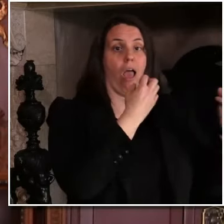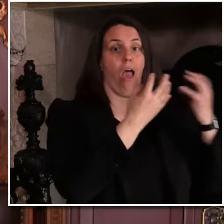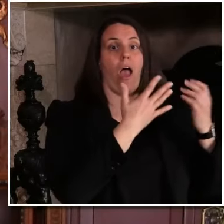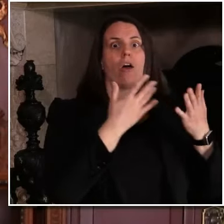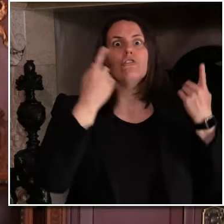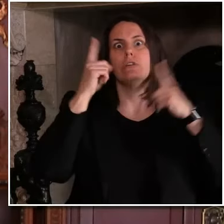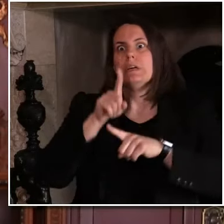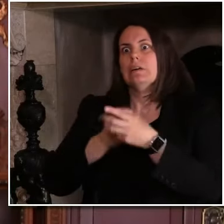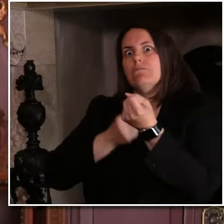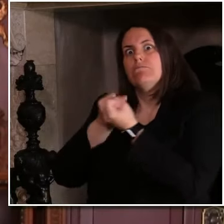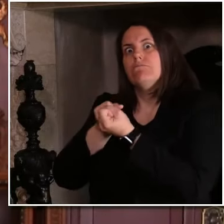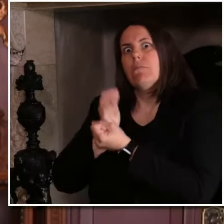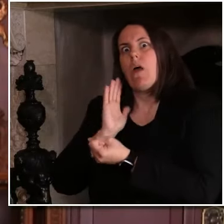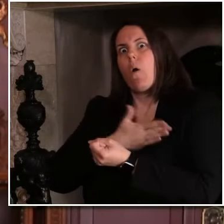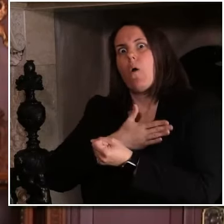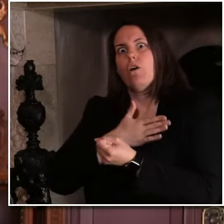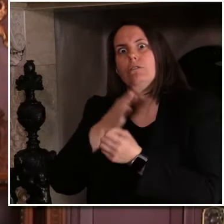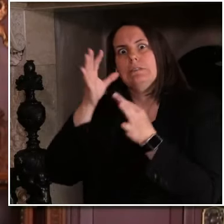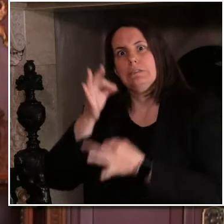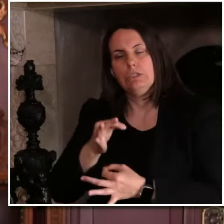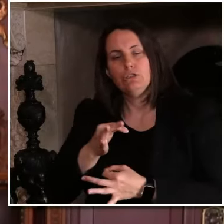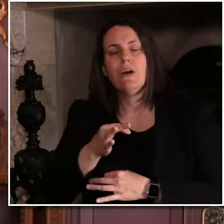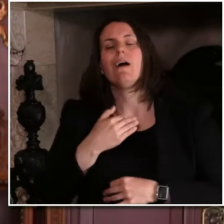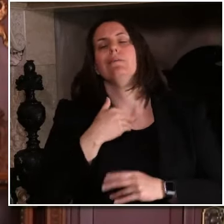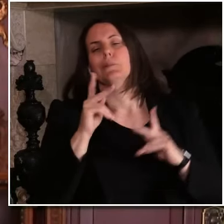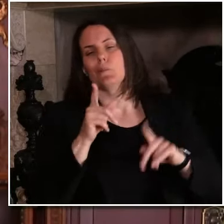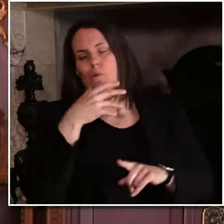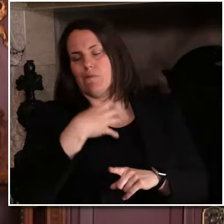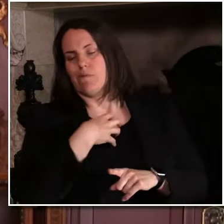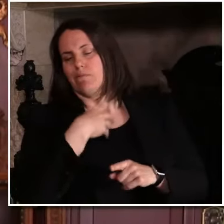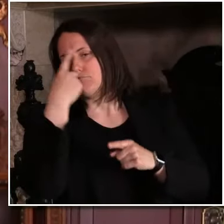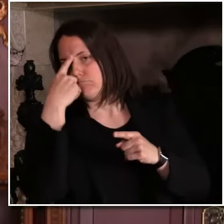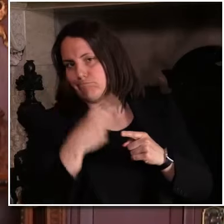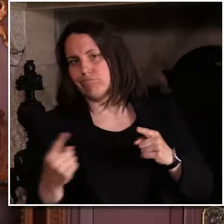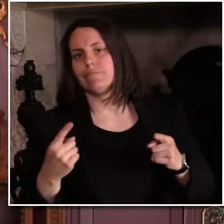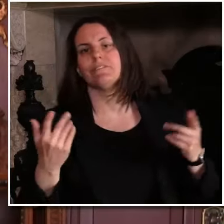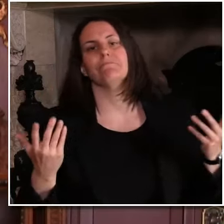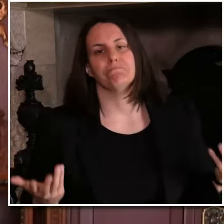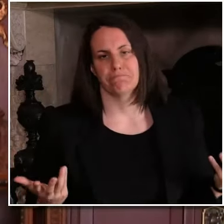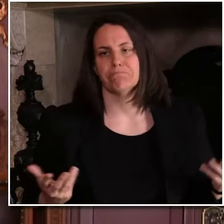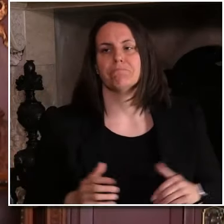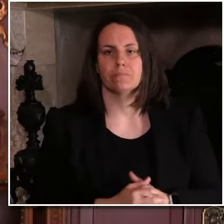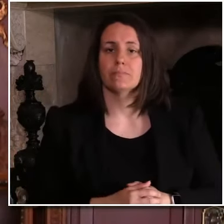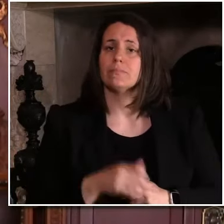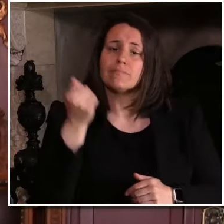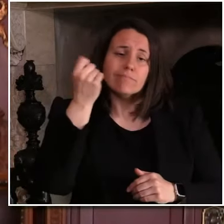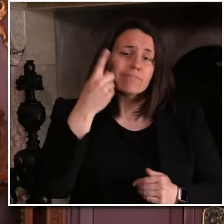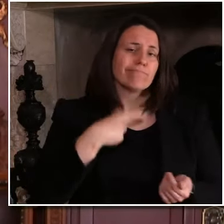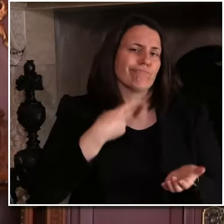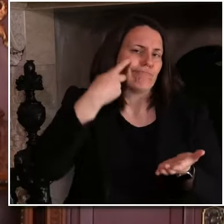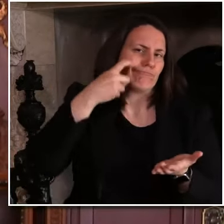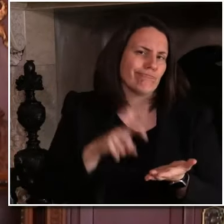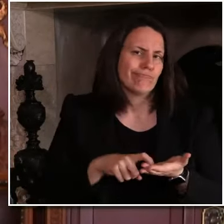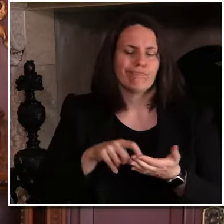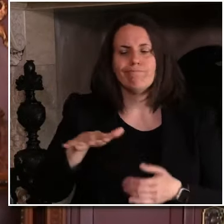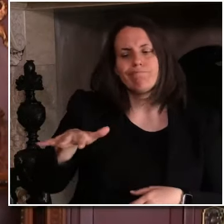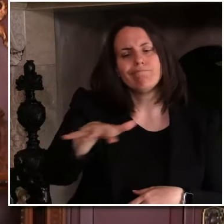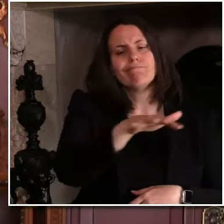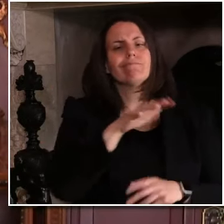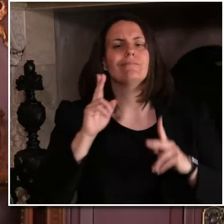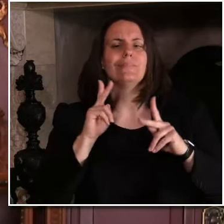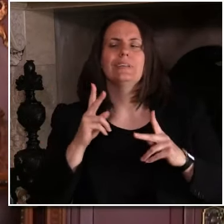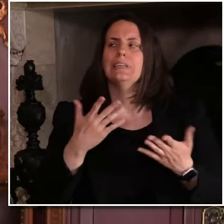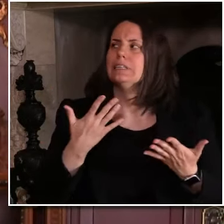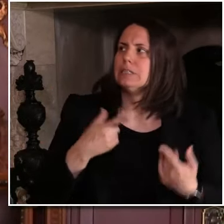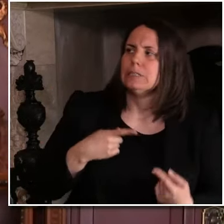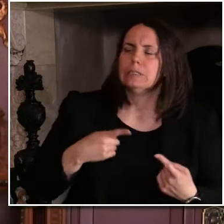Wisconsin that are struggling because of this disease, and we believe that the best way to move the